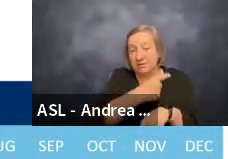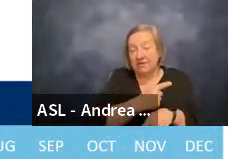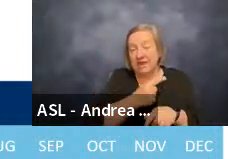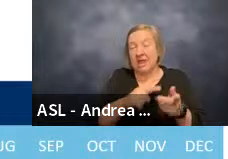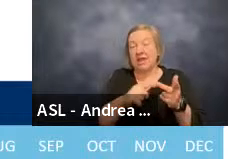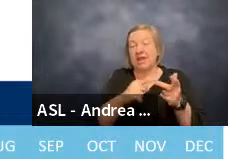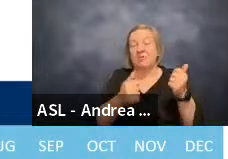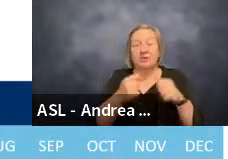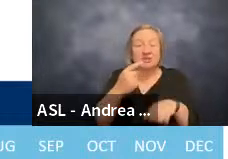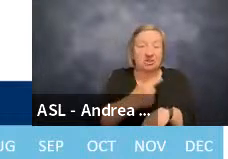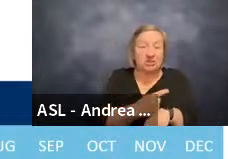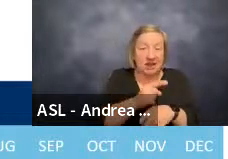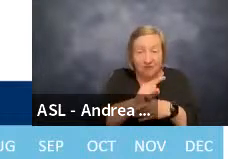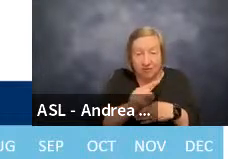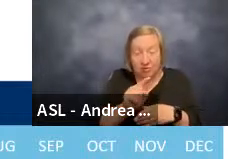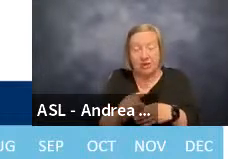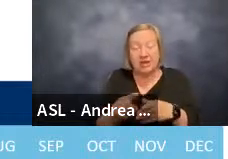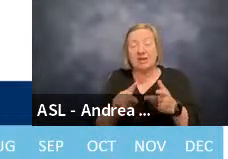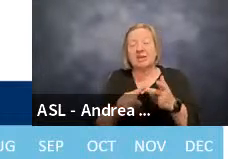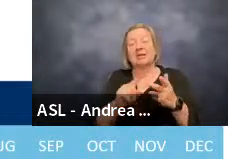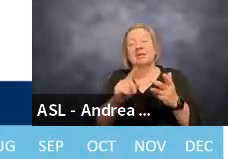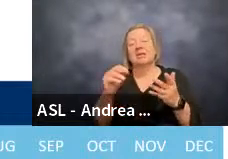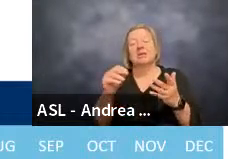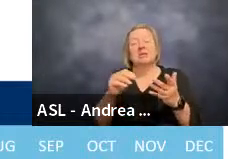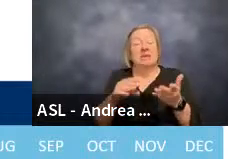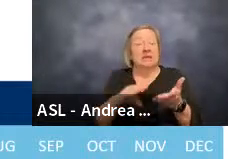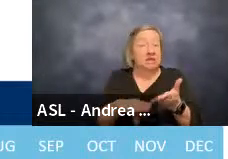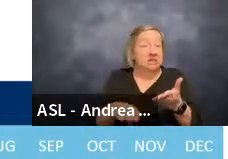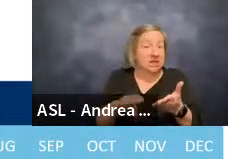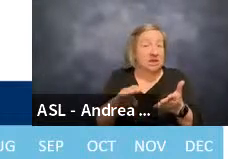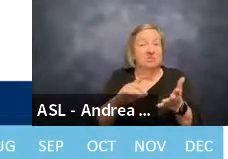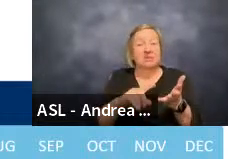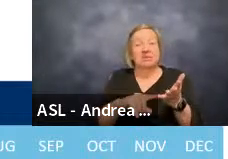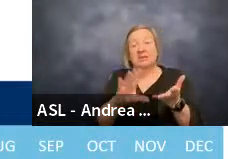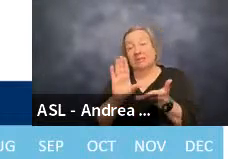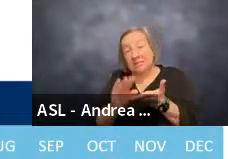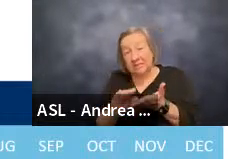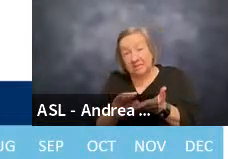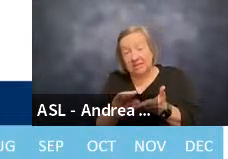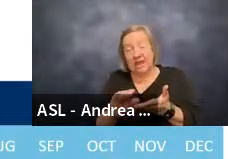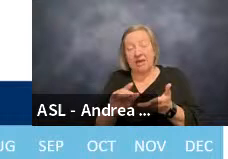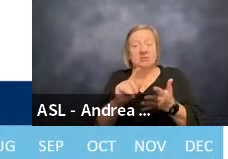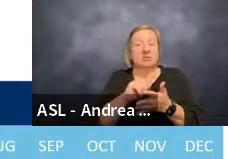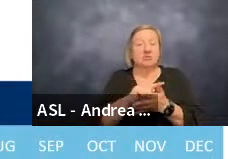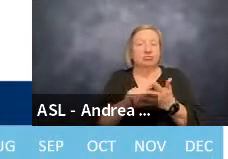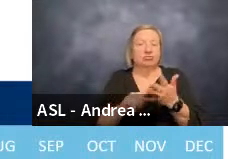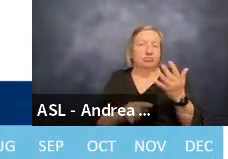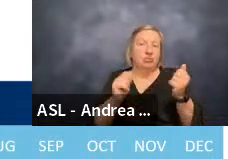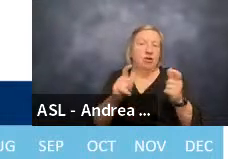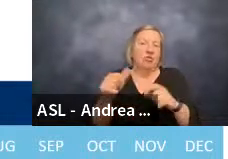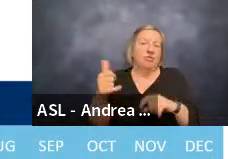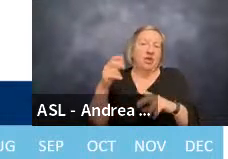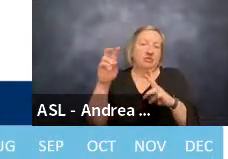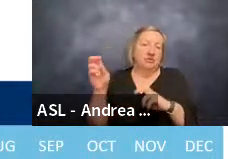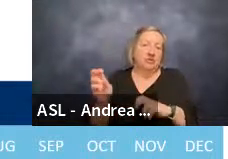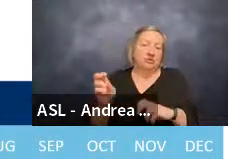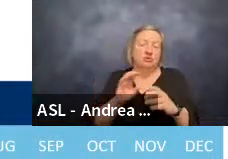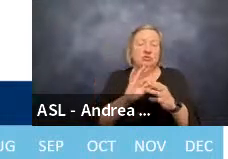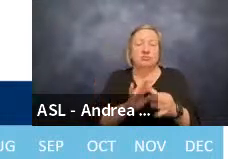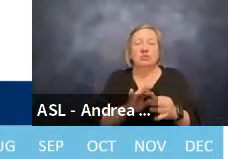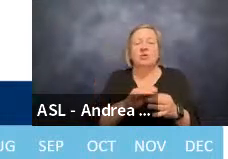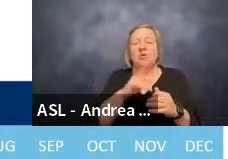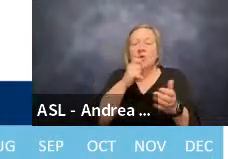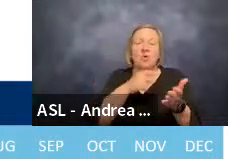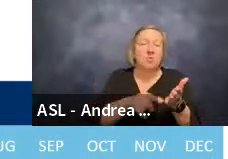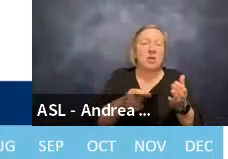week, as well as those questions about exemptions and discounts and all of the other issues around who pays